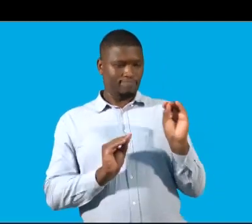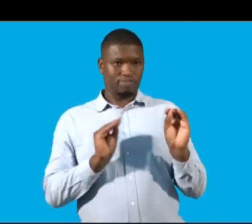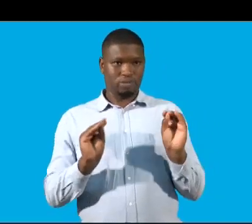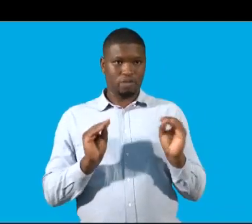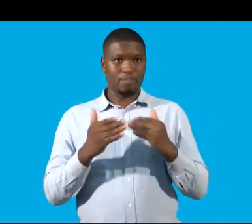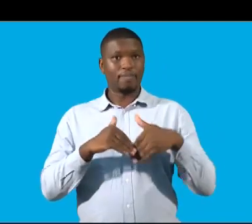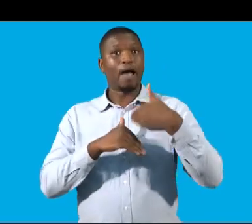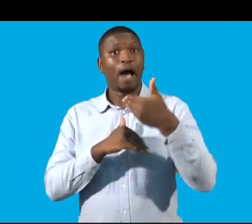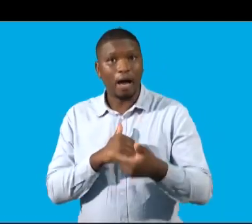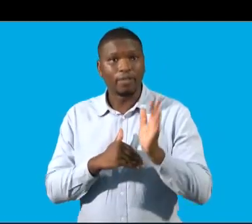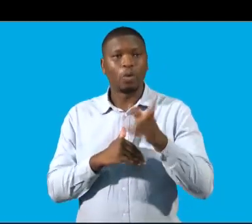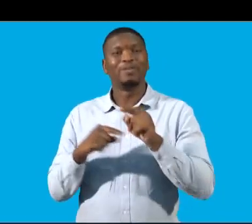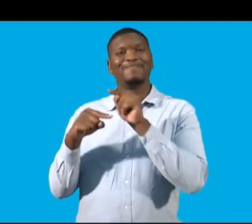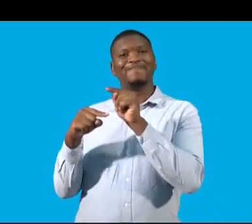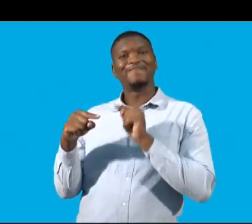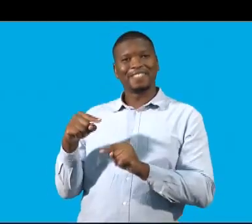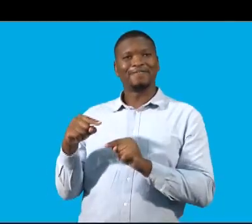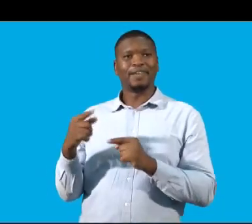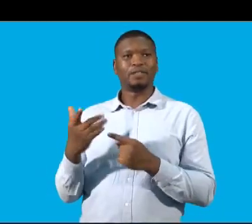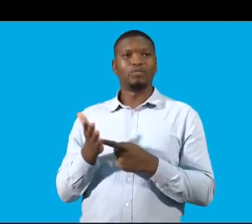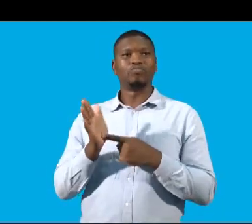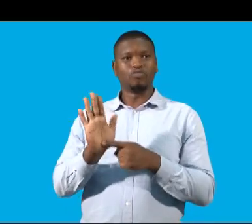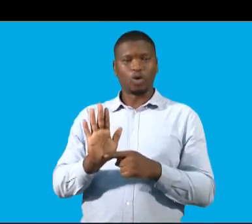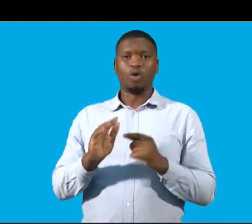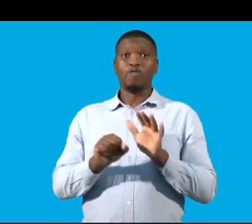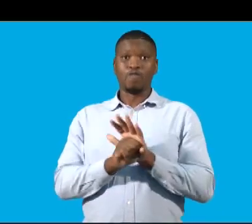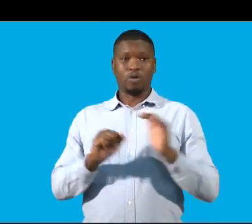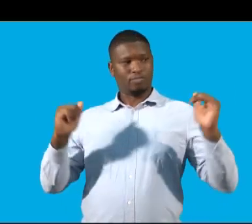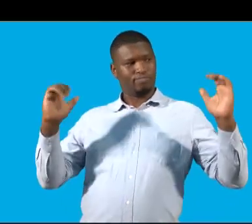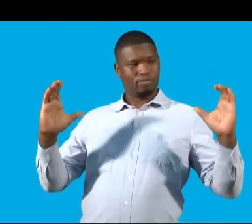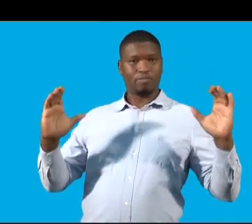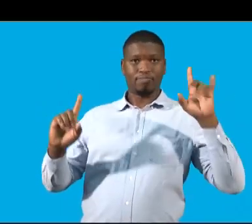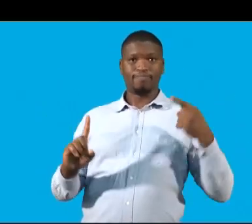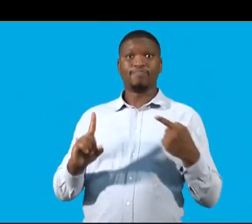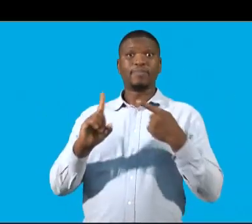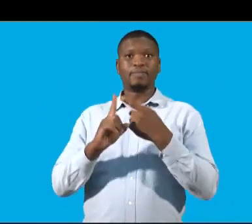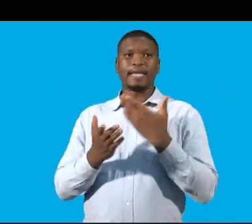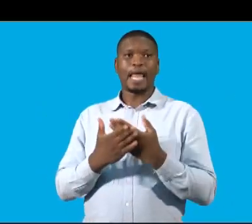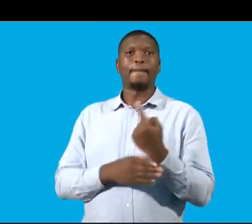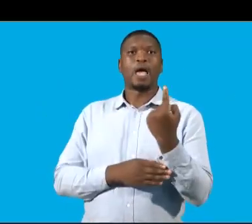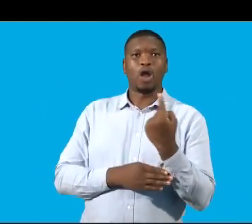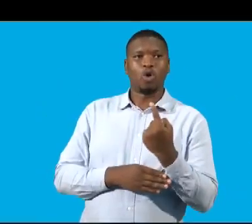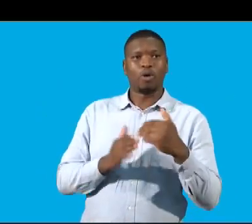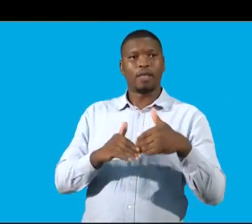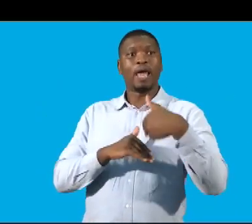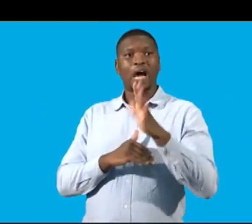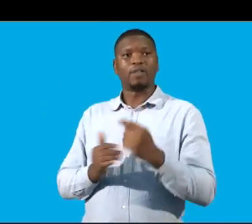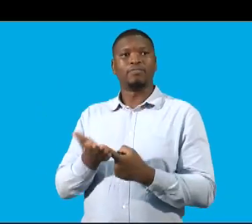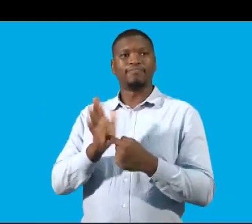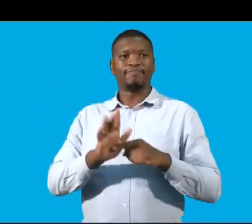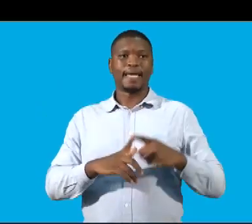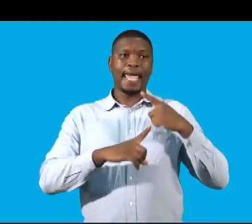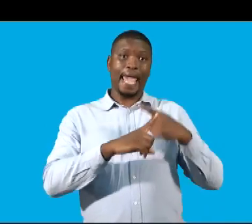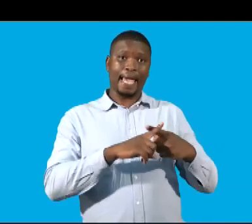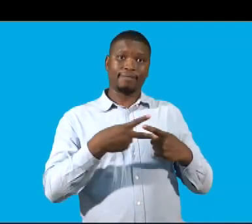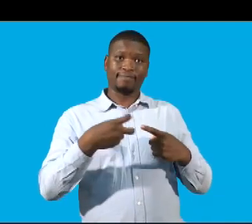that is down there, and then we are going to divide that big bracket there so that x can be alone, and that will give